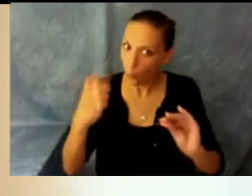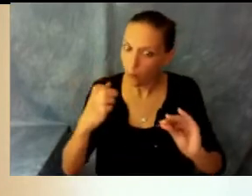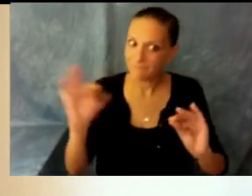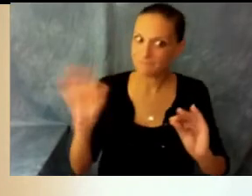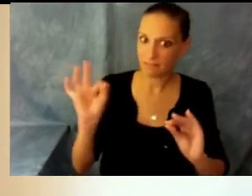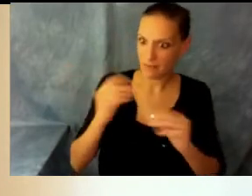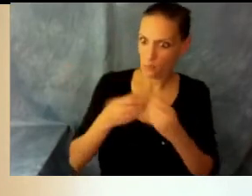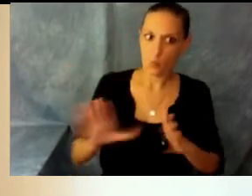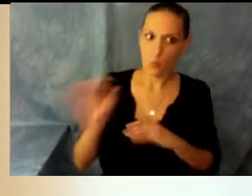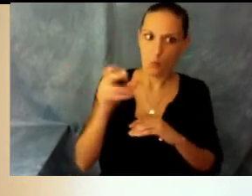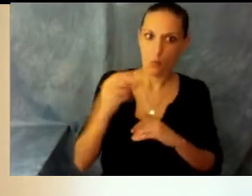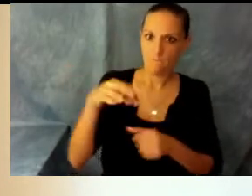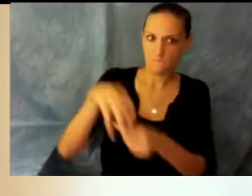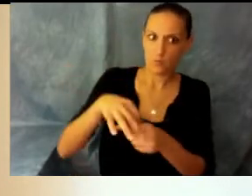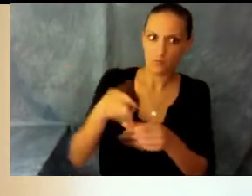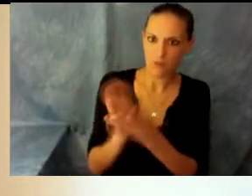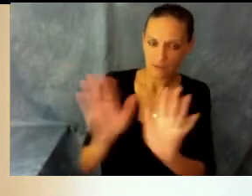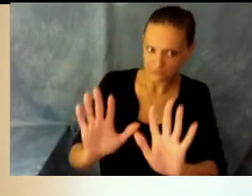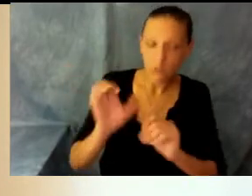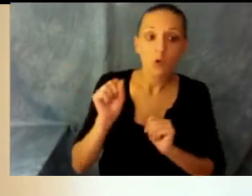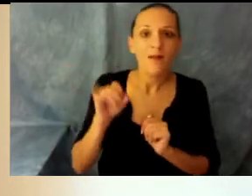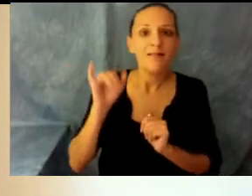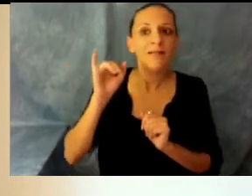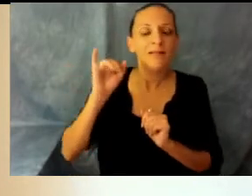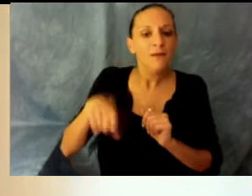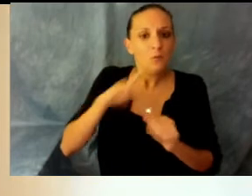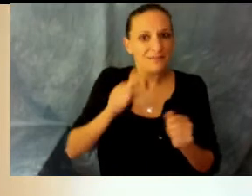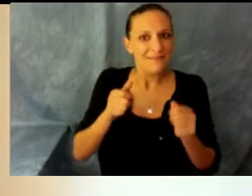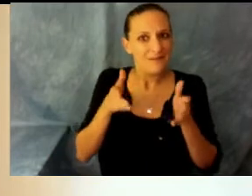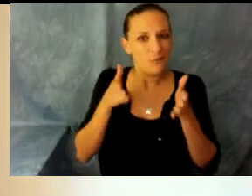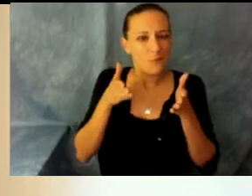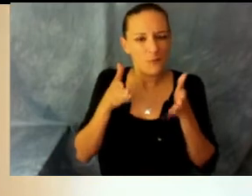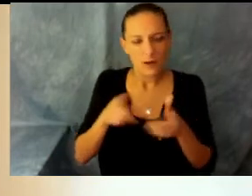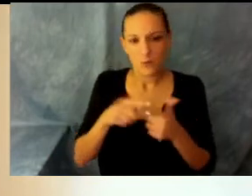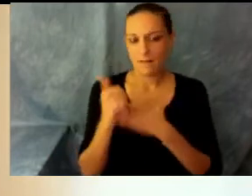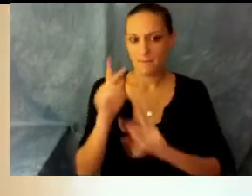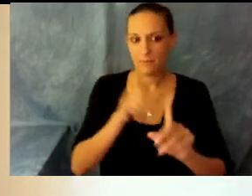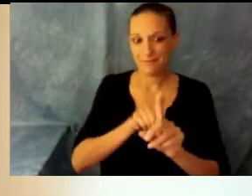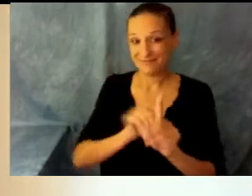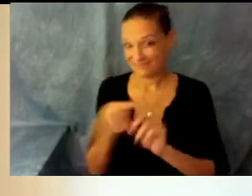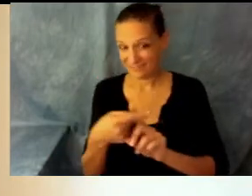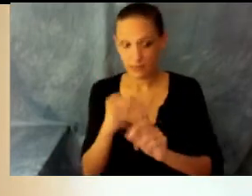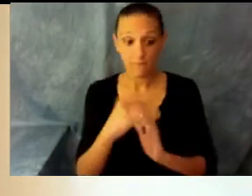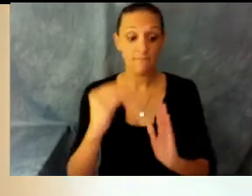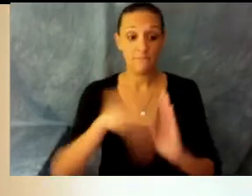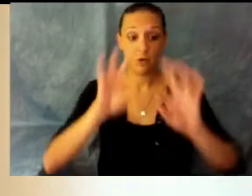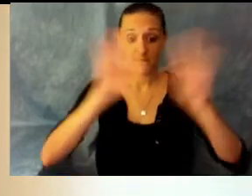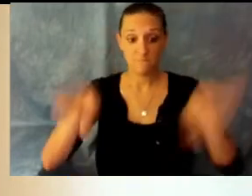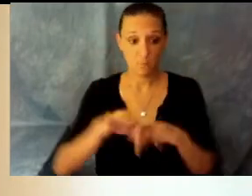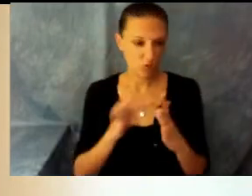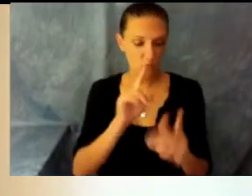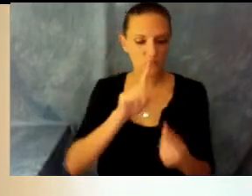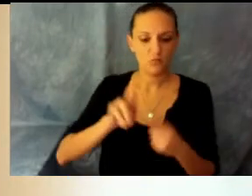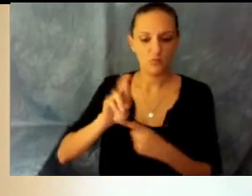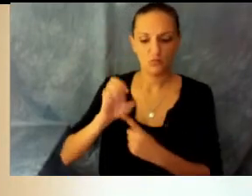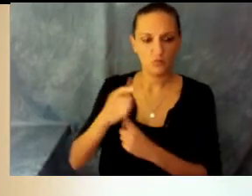rights. So it was a way to help folks get around that. You fill out a form online, you go to